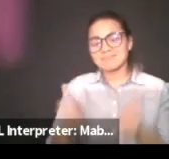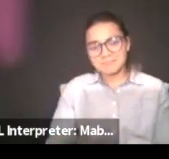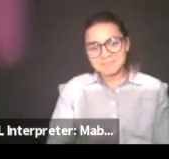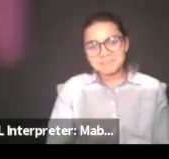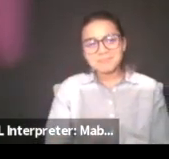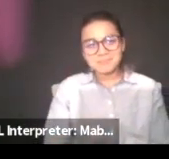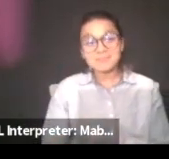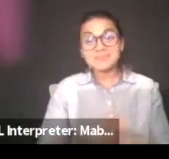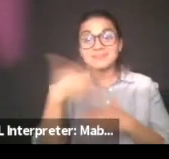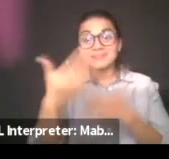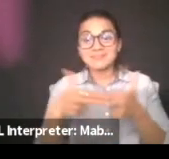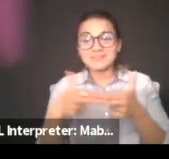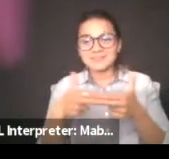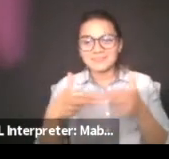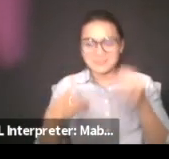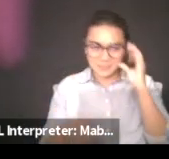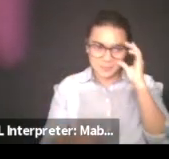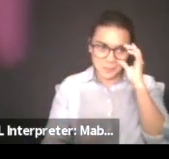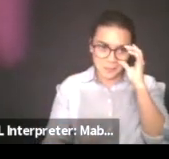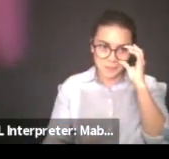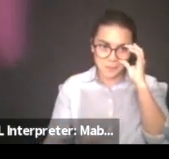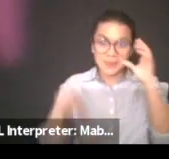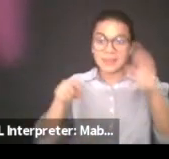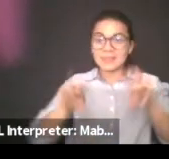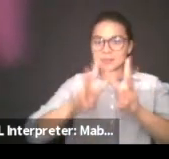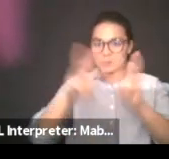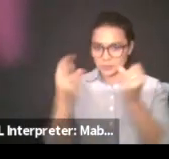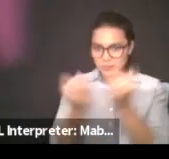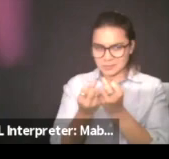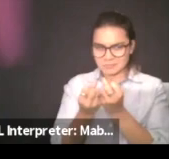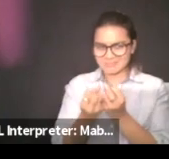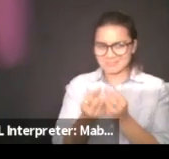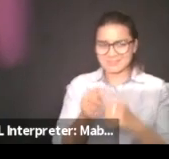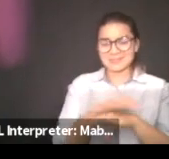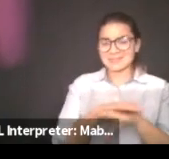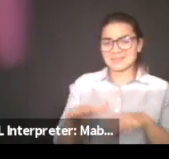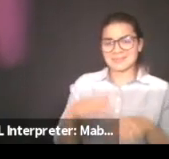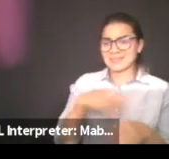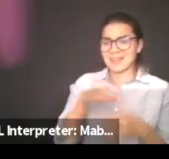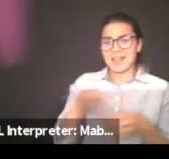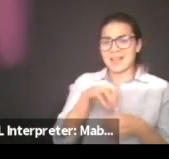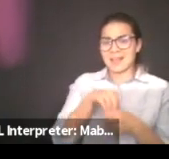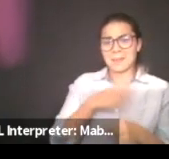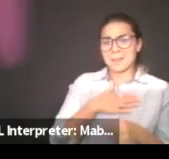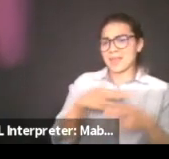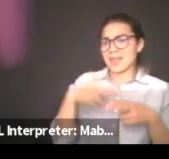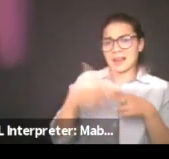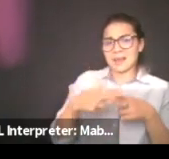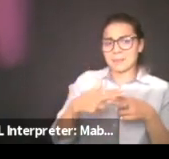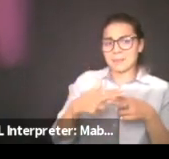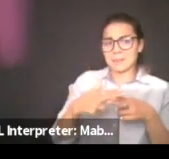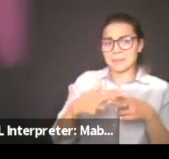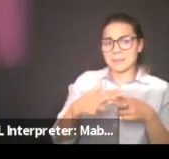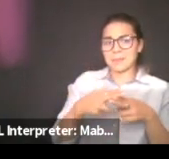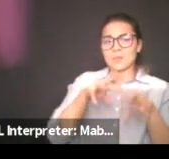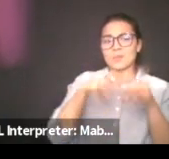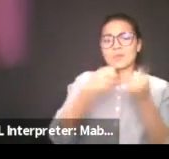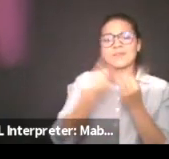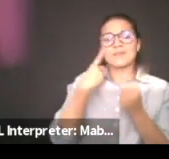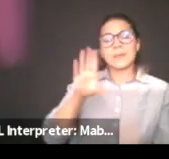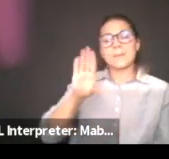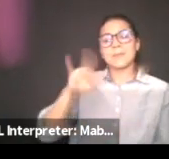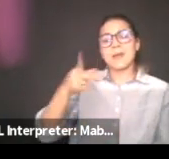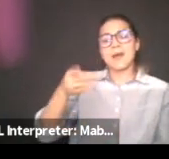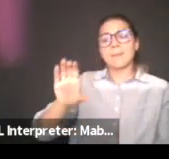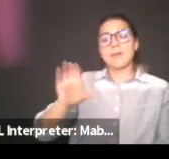So welcome to the workshop, a Not In My Name, a workshop for BIPOC survivors for prison abolition. We are proud to